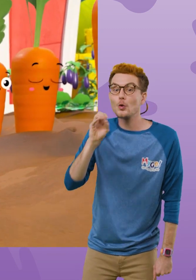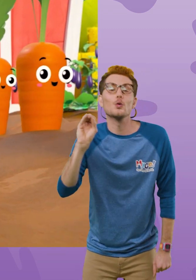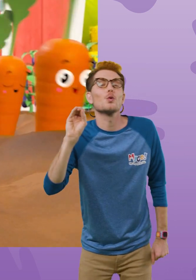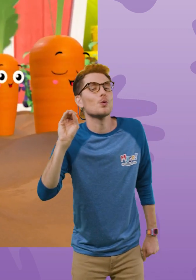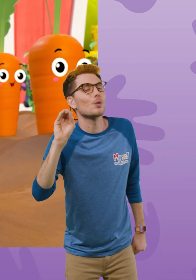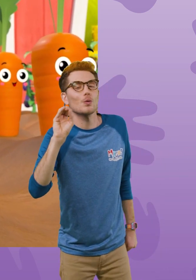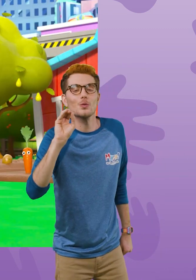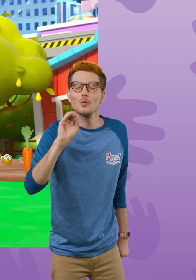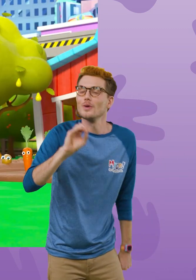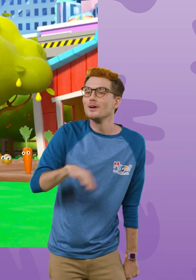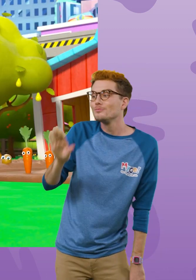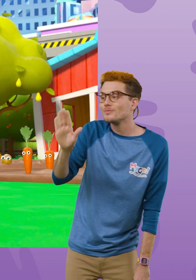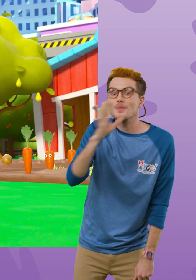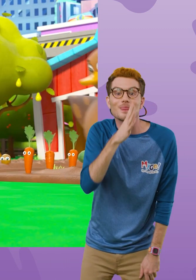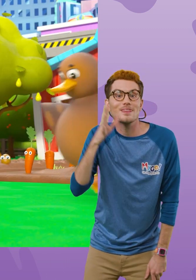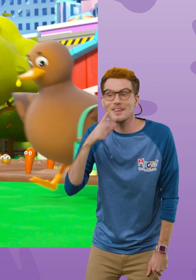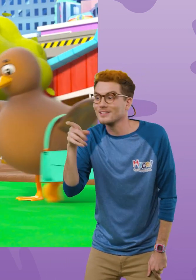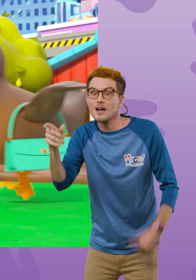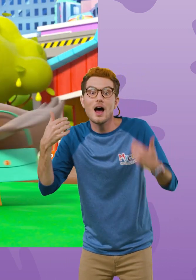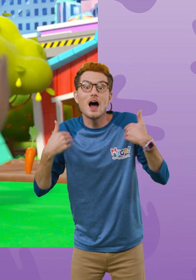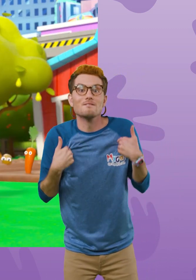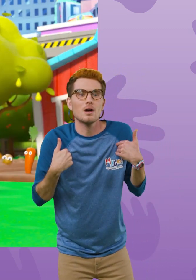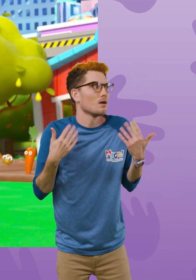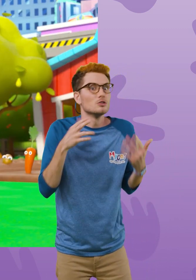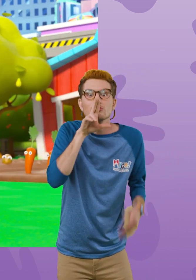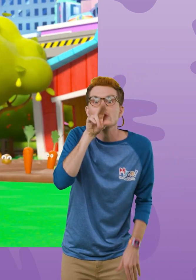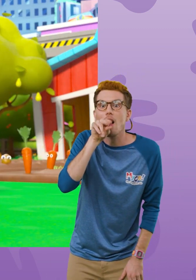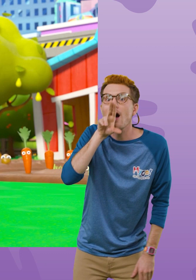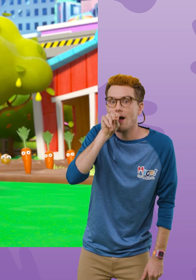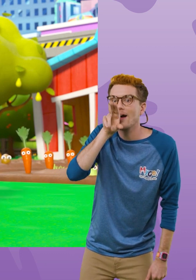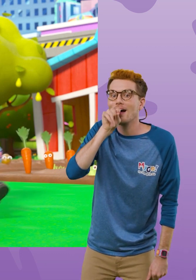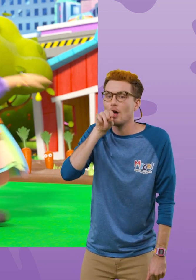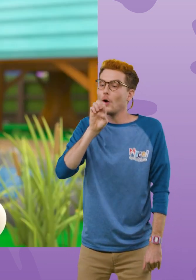E-I-E-I-O. And on his farm he had a duck.